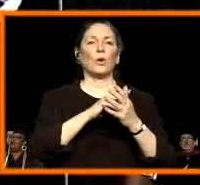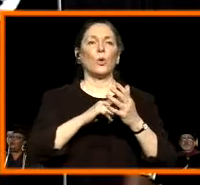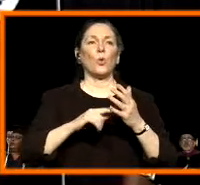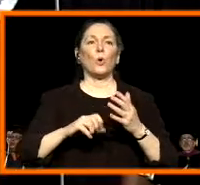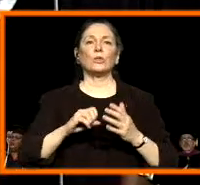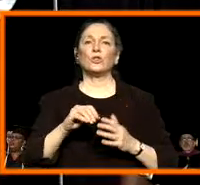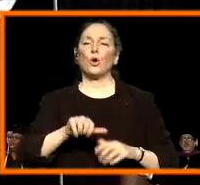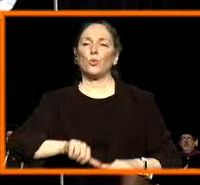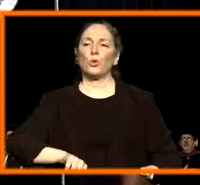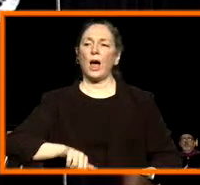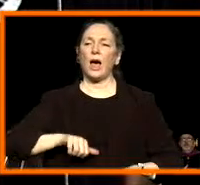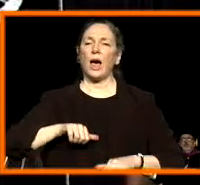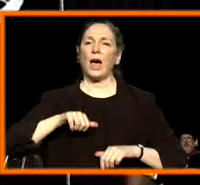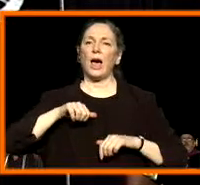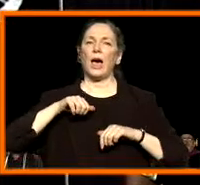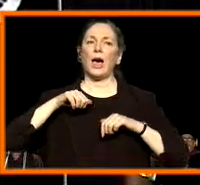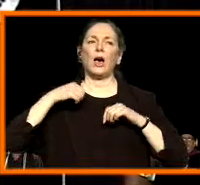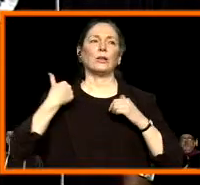light what so